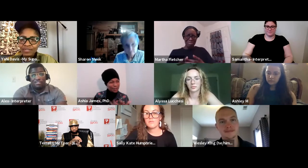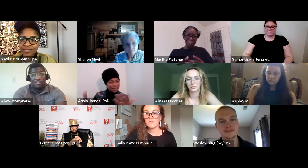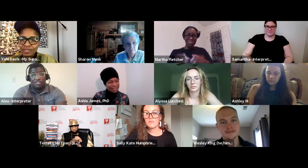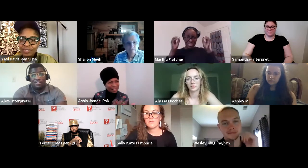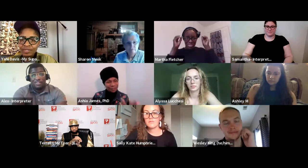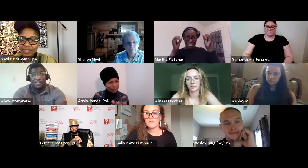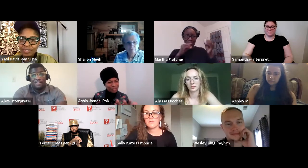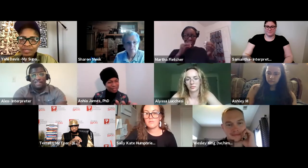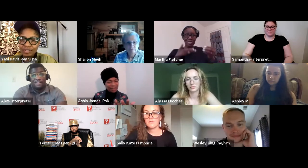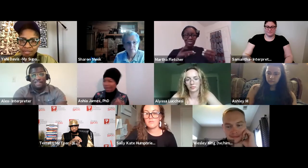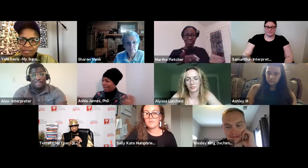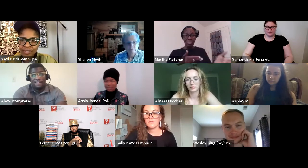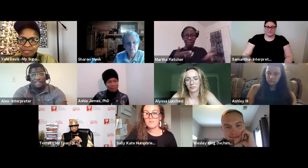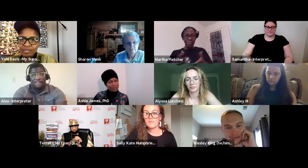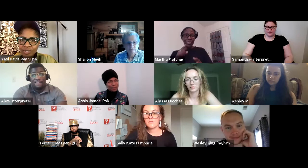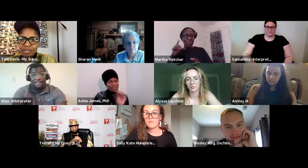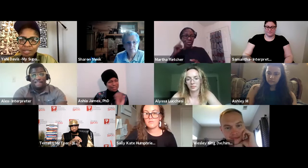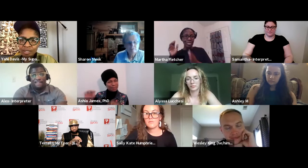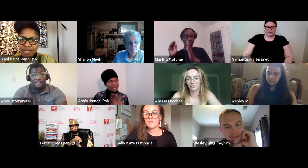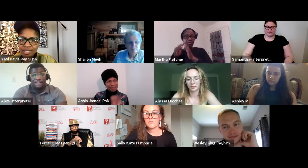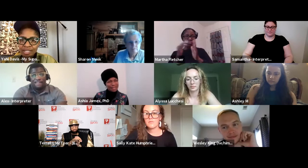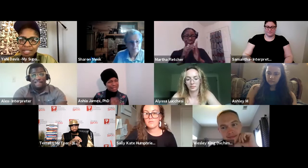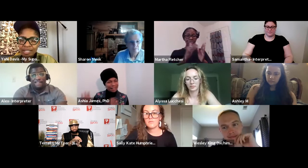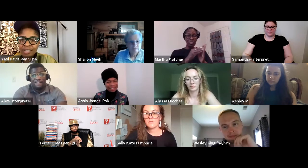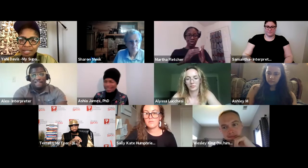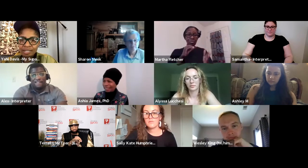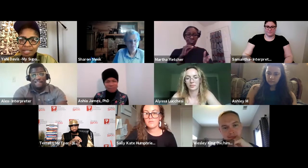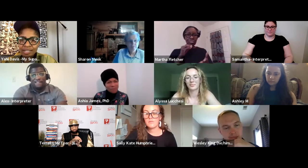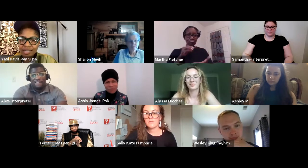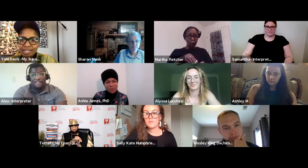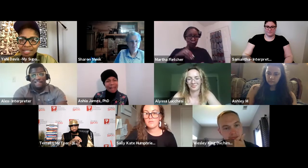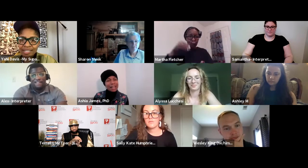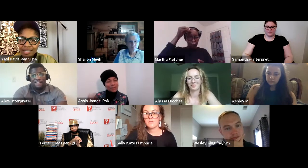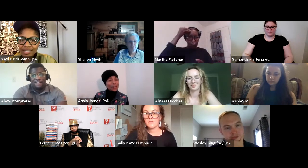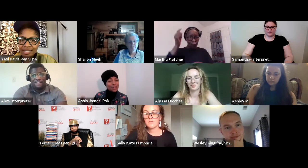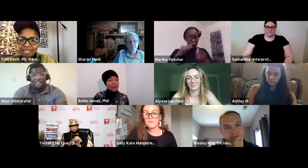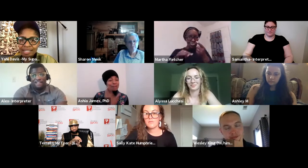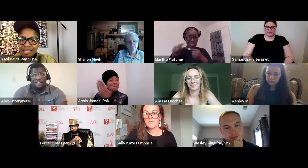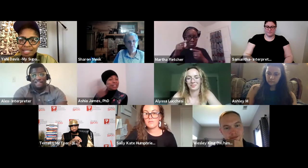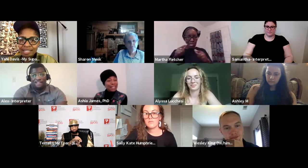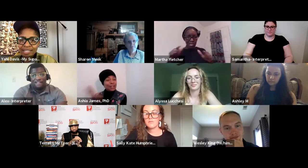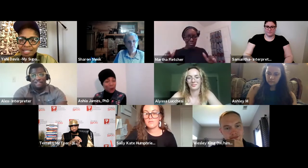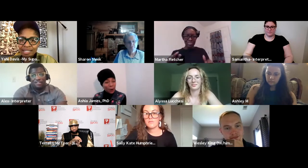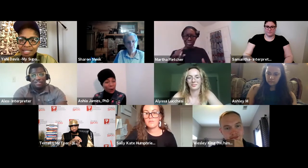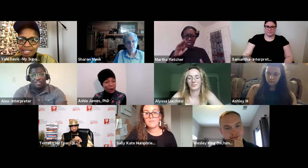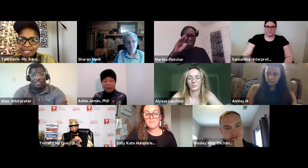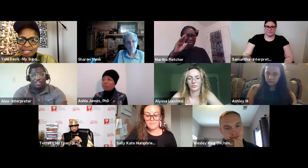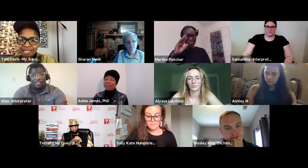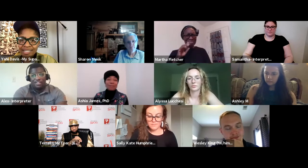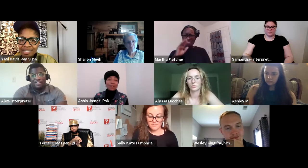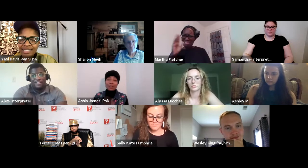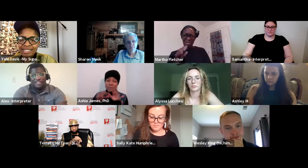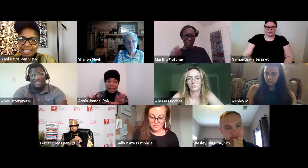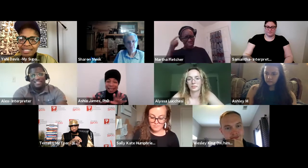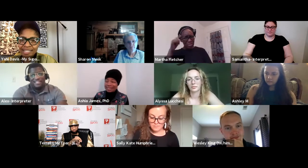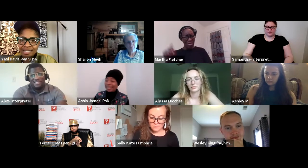take her into the deaf community, and my daughter was just picking up the signs. And I never really thought about teaching her, but I